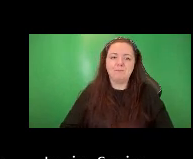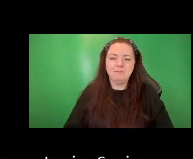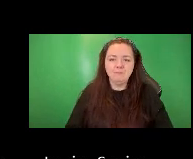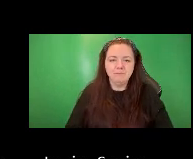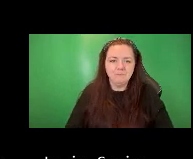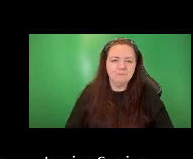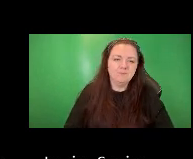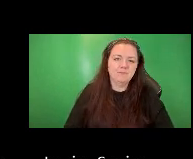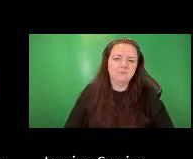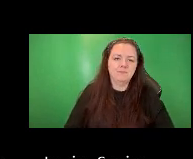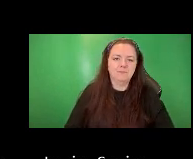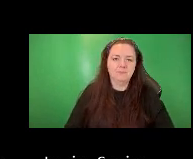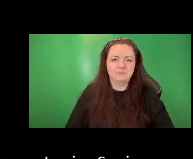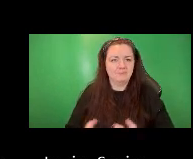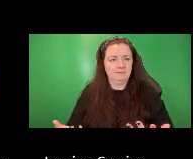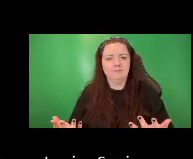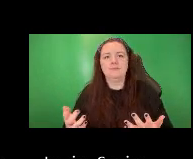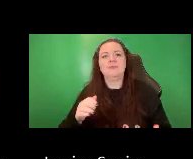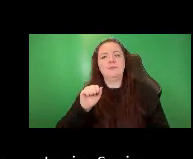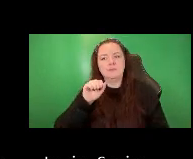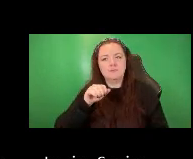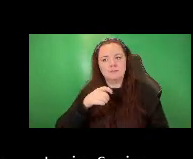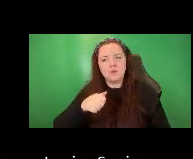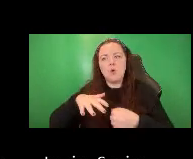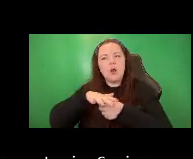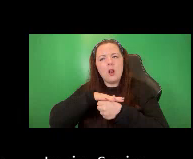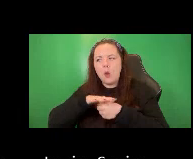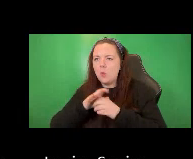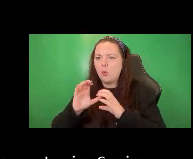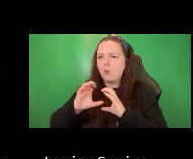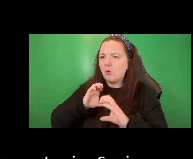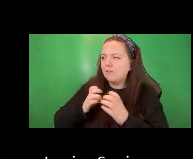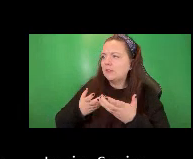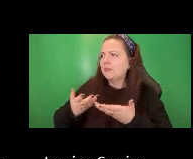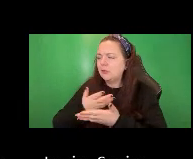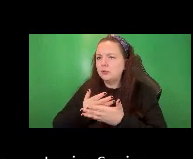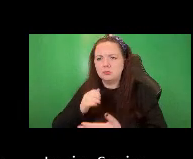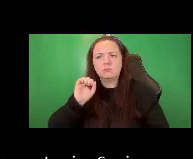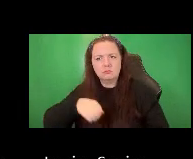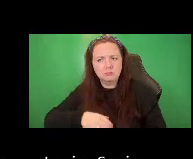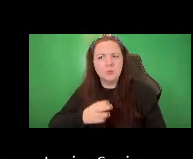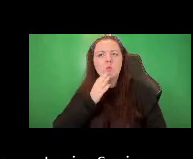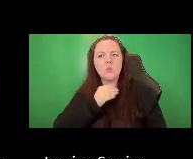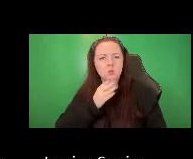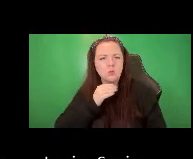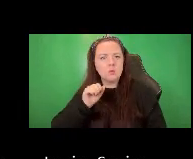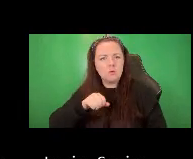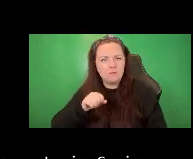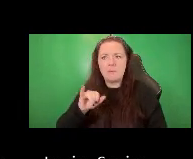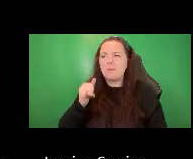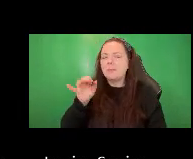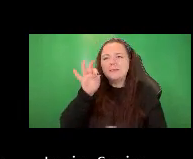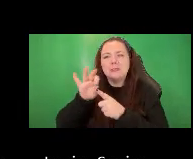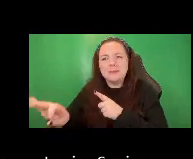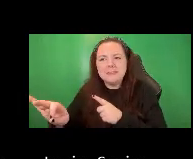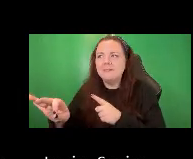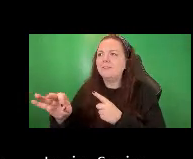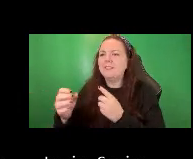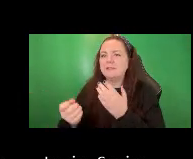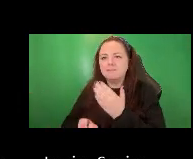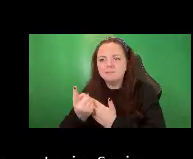helpful conversation for us to have locally, and there might be things that come up that are local in nature, and we'll do our best to feed those in as